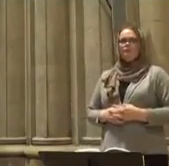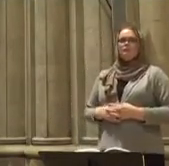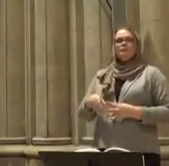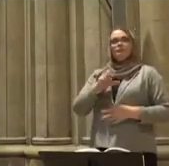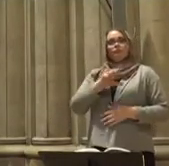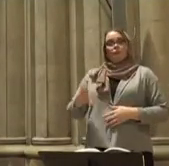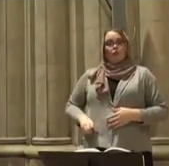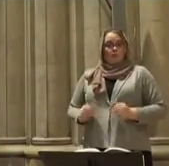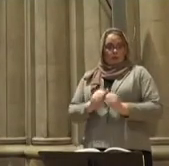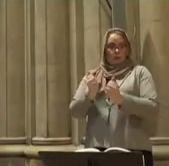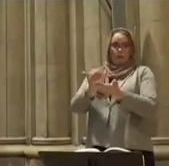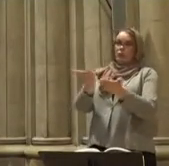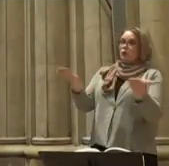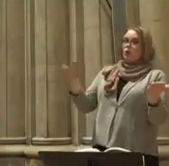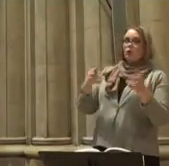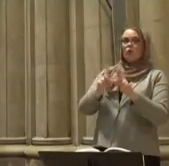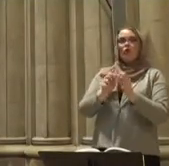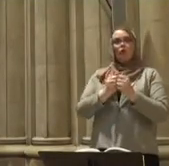The Lord be with you.